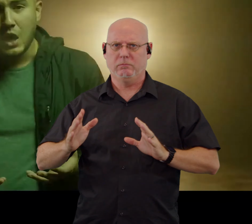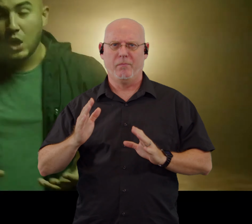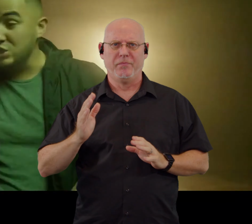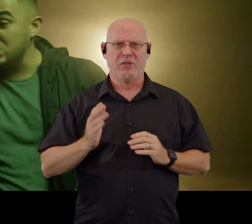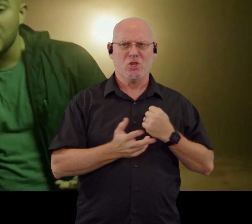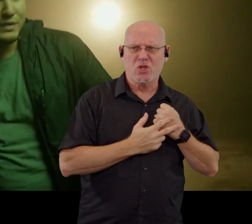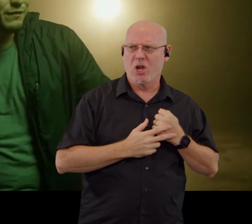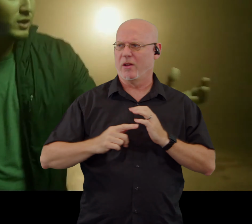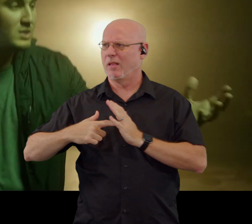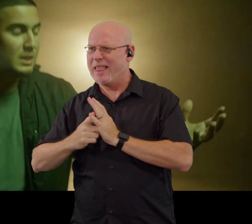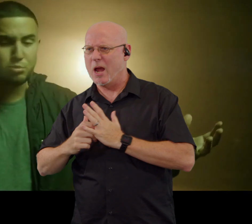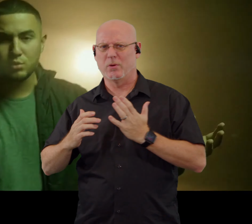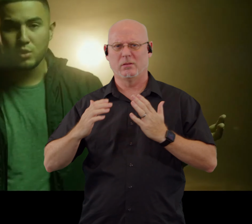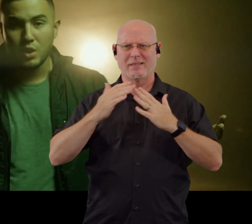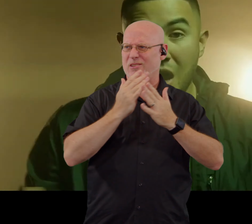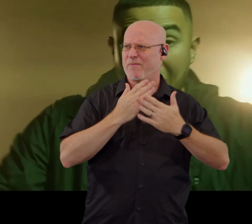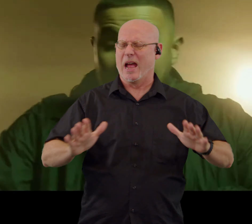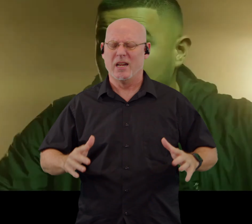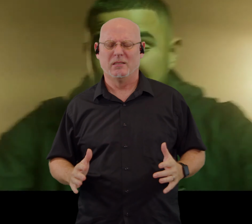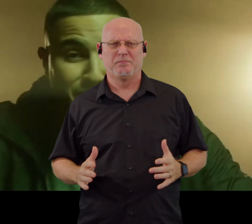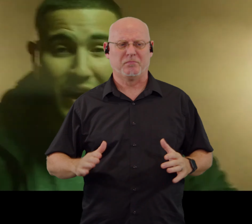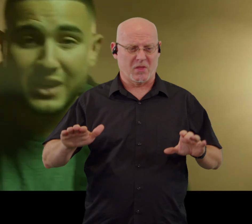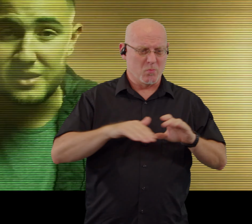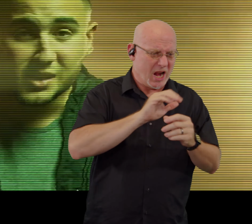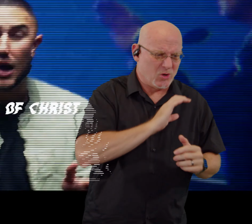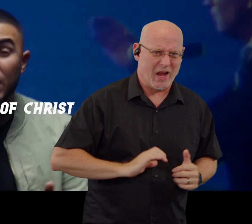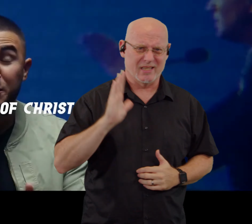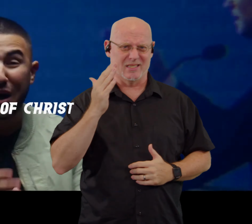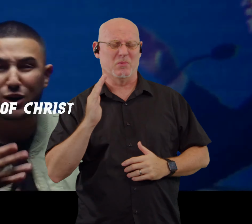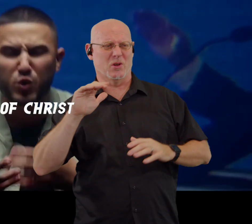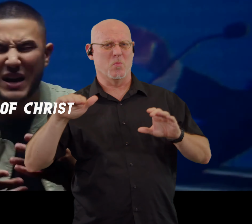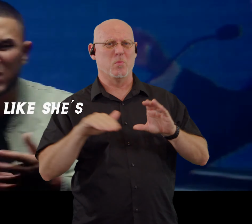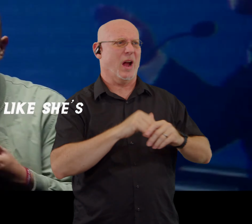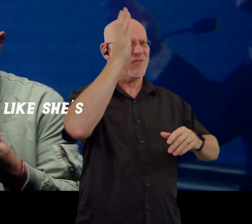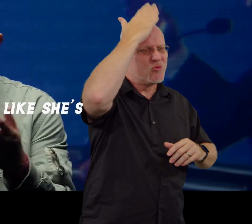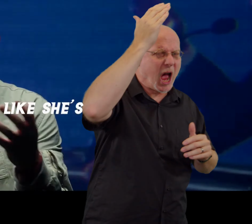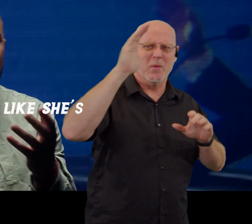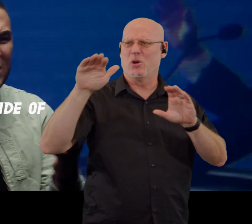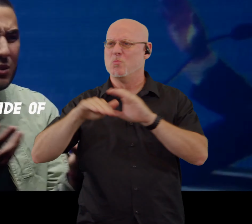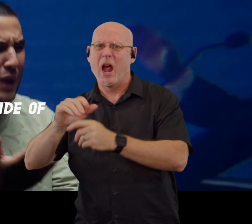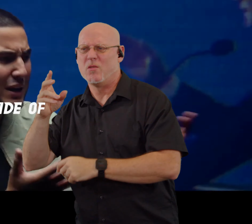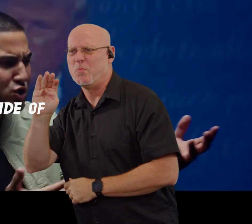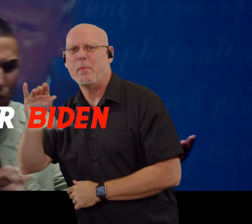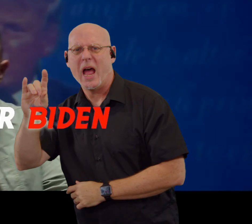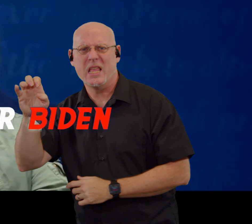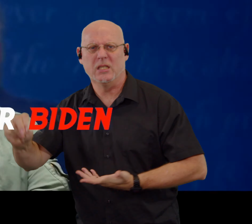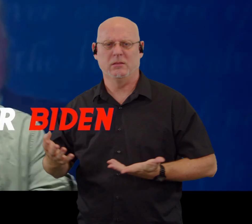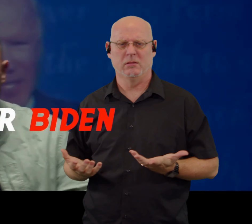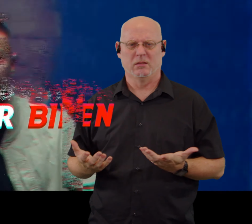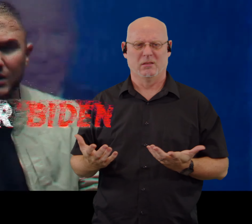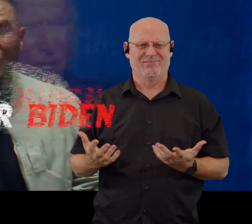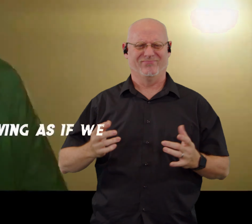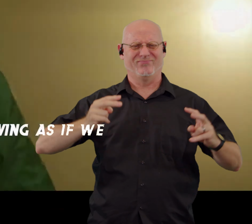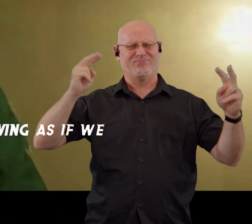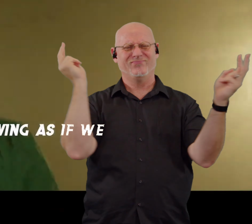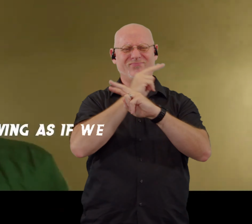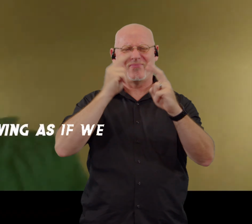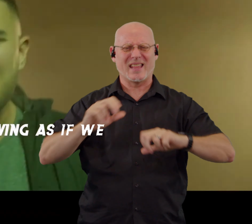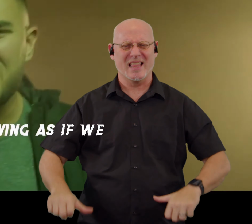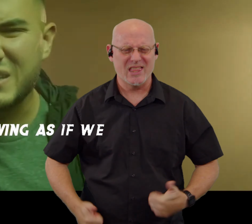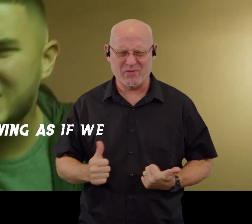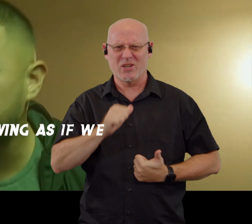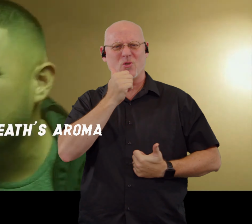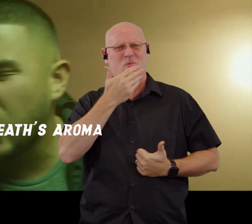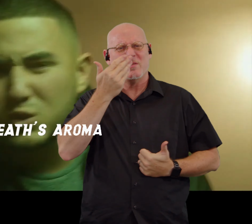joblessness. Conservative versus liberal, a house divided. The bride of Christ looks more like she's the bride of Trump or Biden.